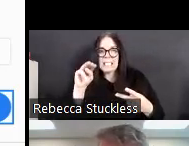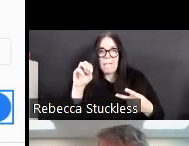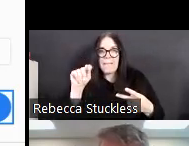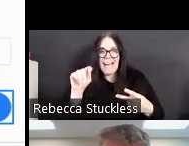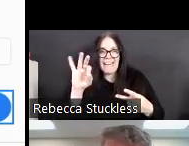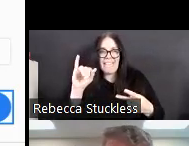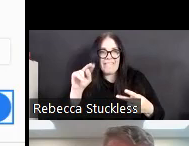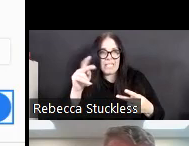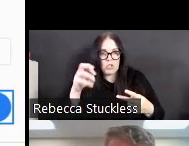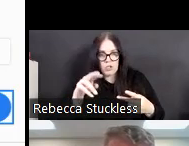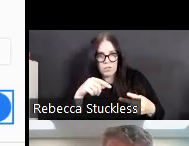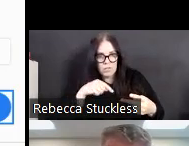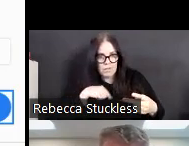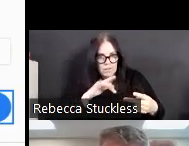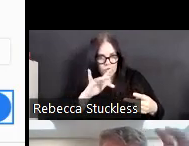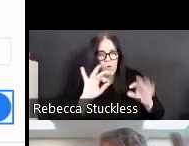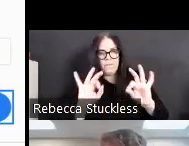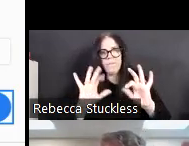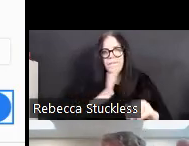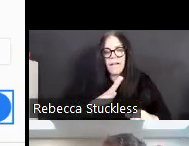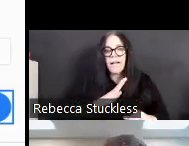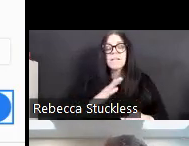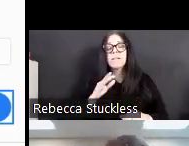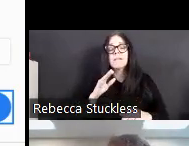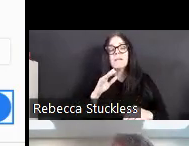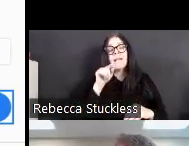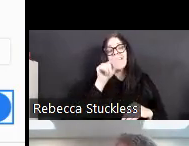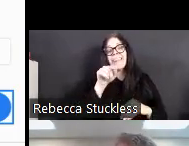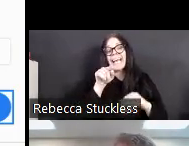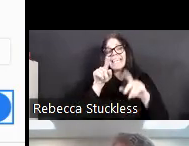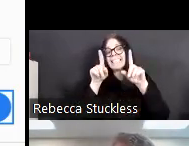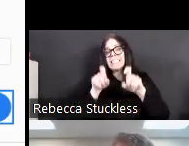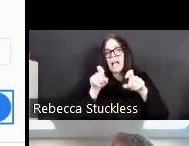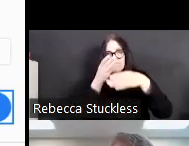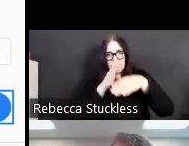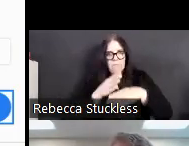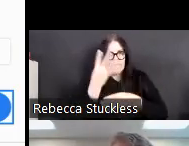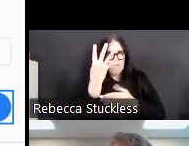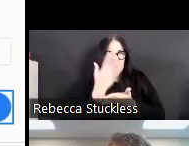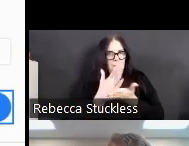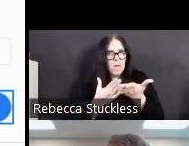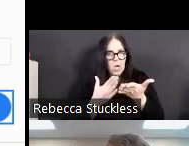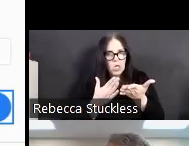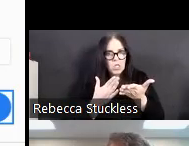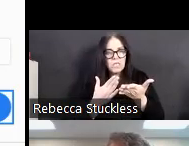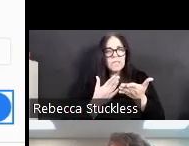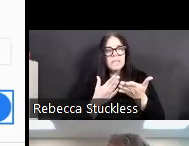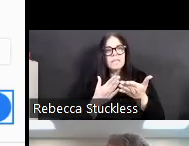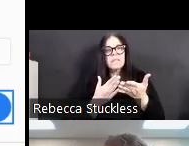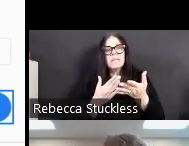here we are. Okay, good. The test is broken down into the 4 components in the